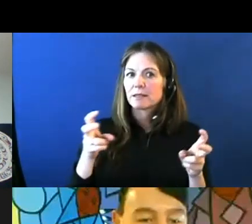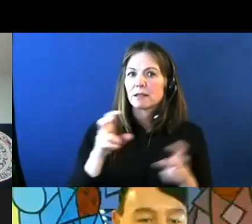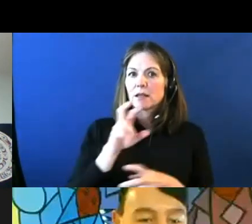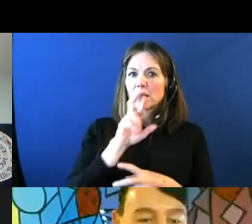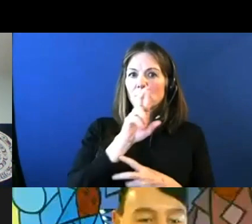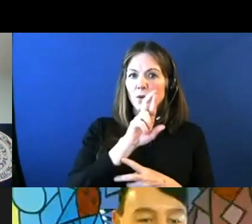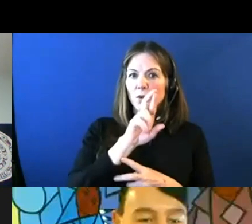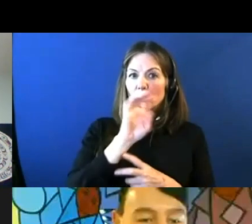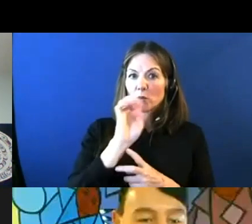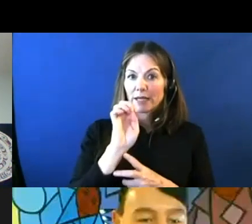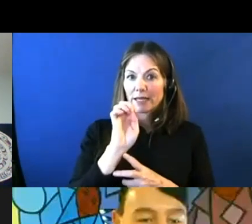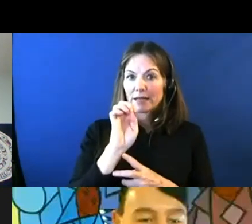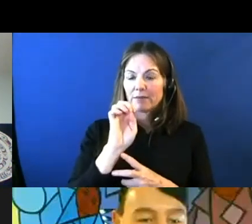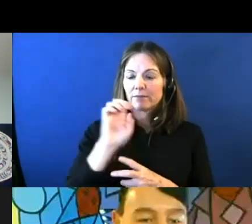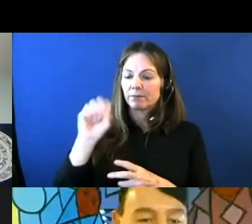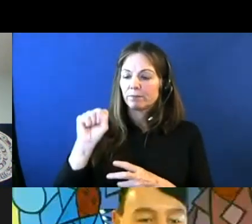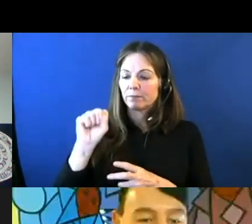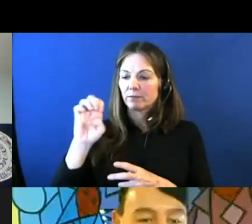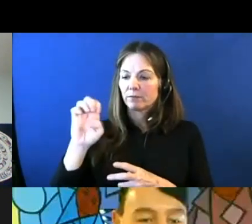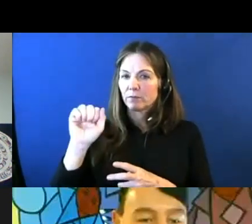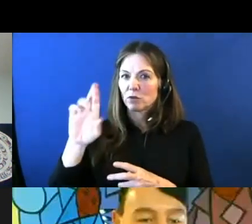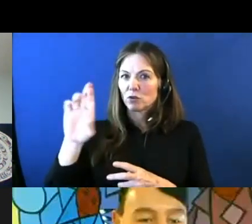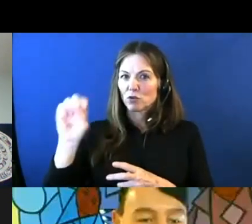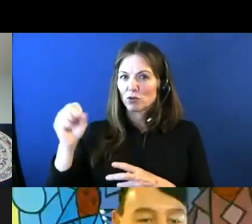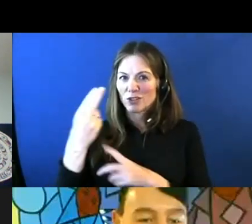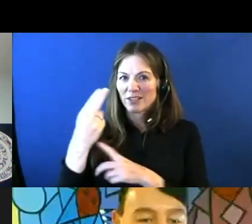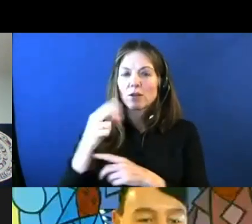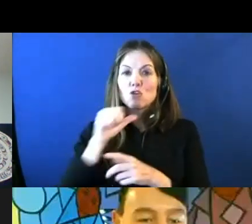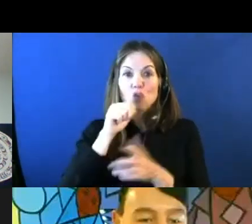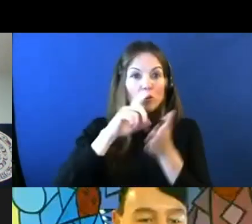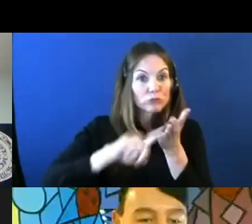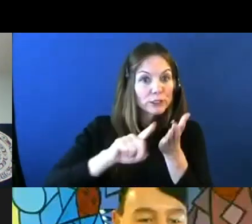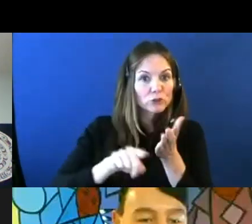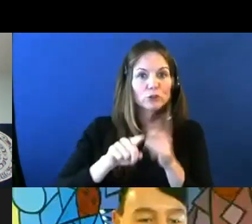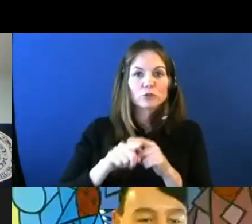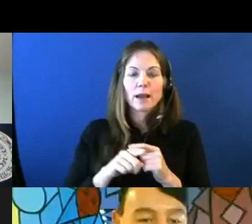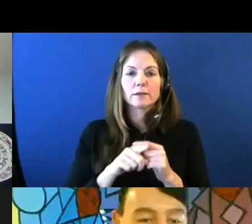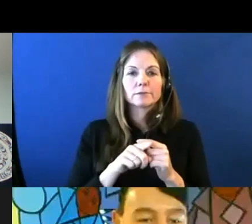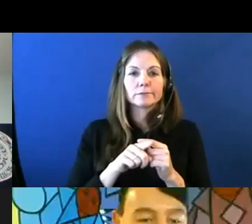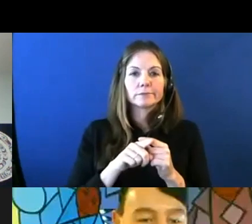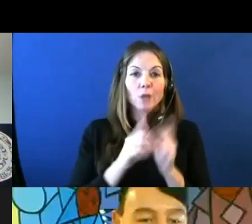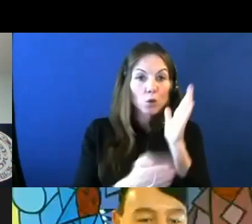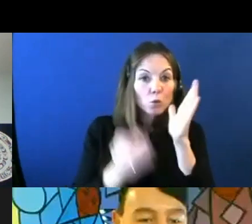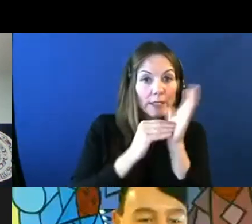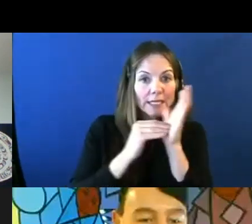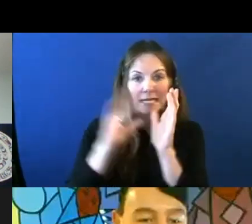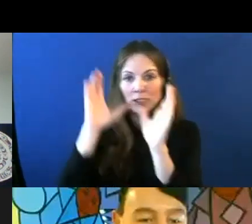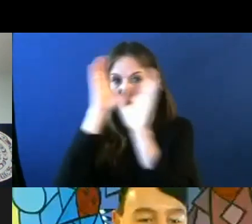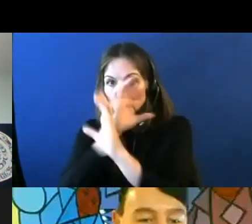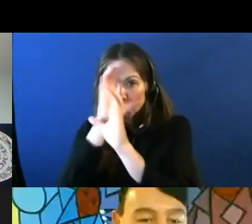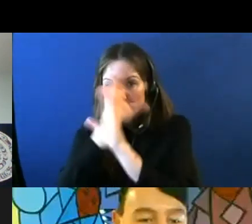researching. That we weren't just doing this research, we were researching and going back to